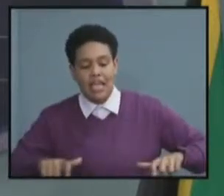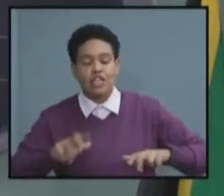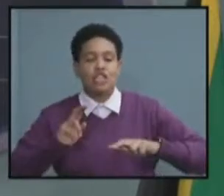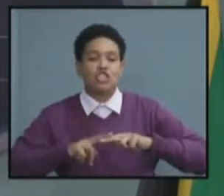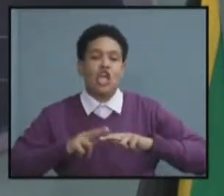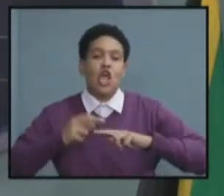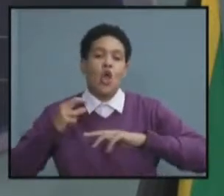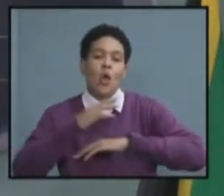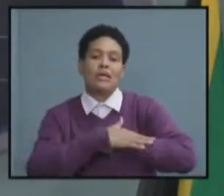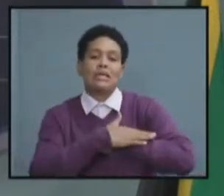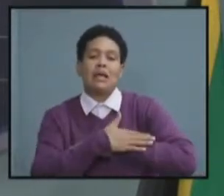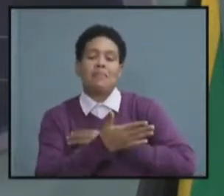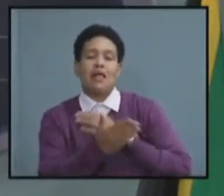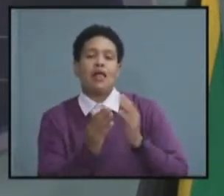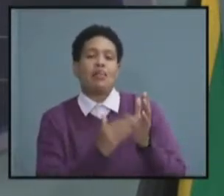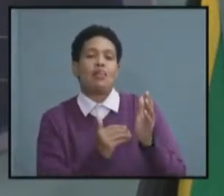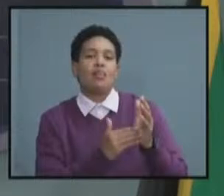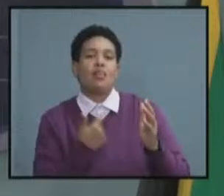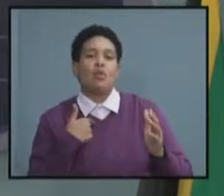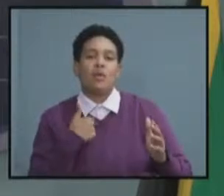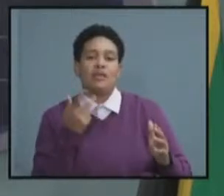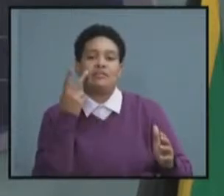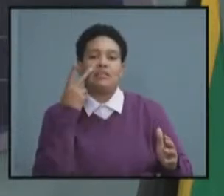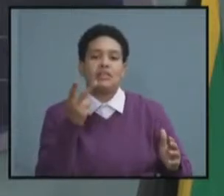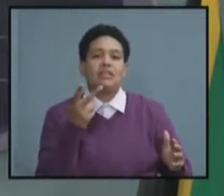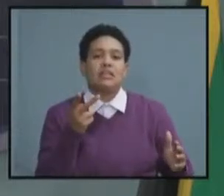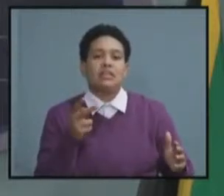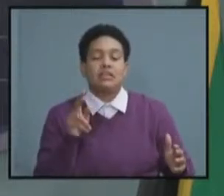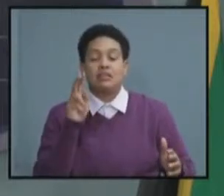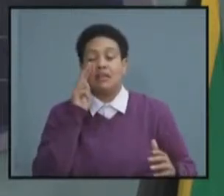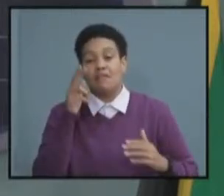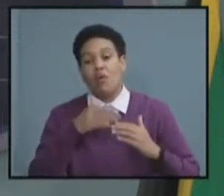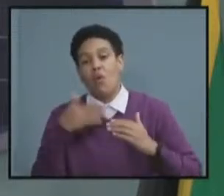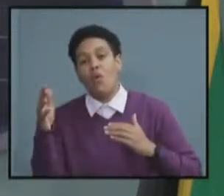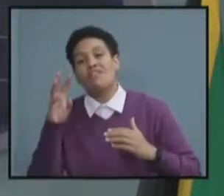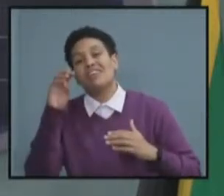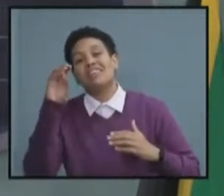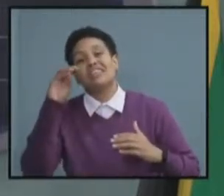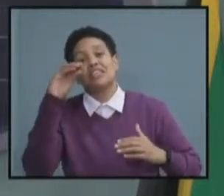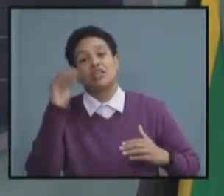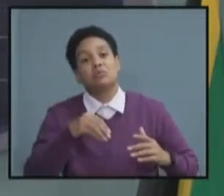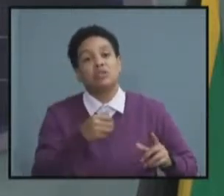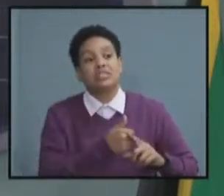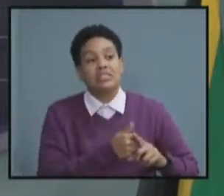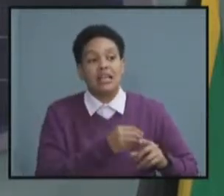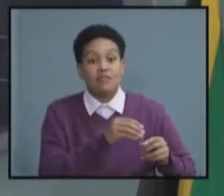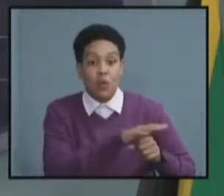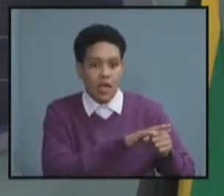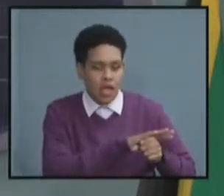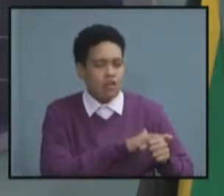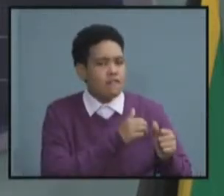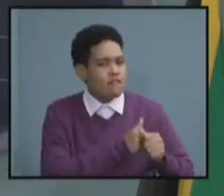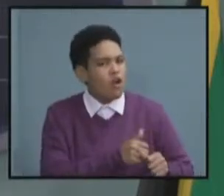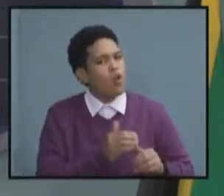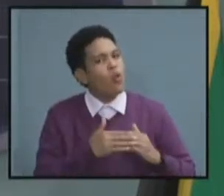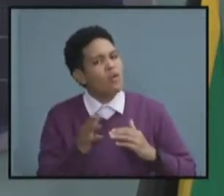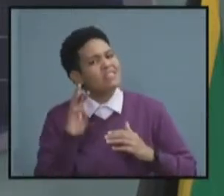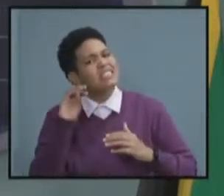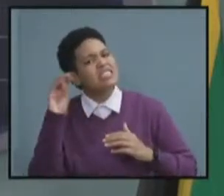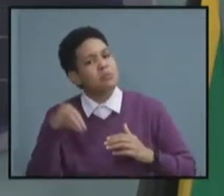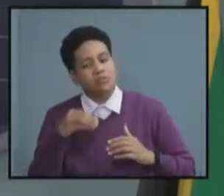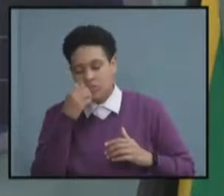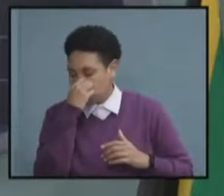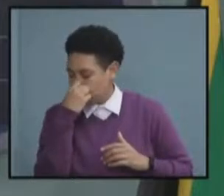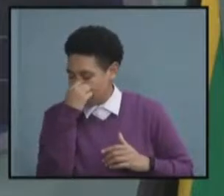chairs, or tables. We have seen a high of over 60% in those areas, where we